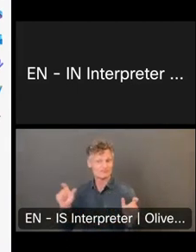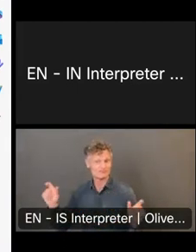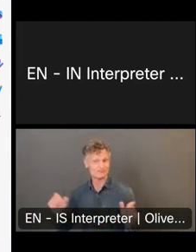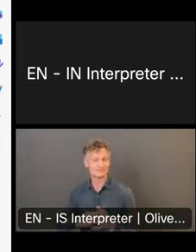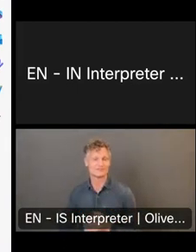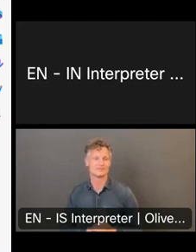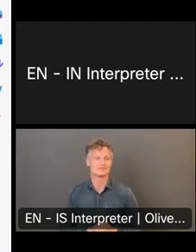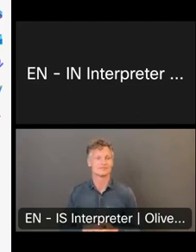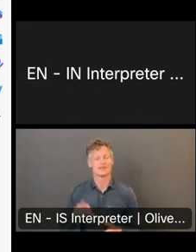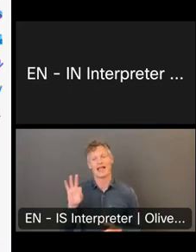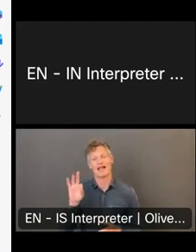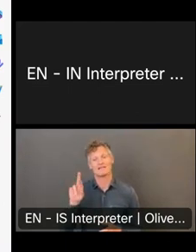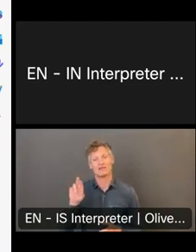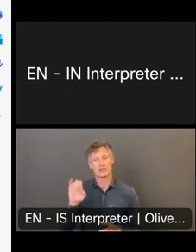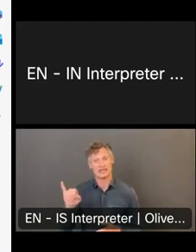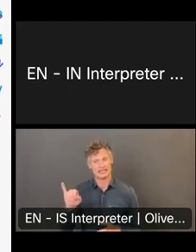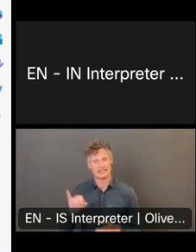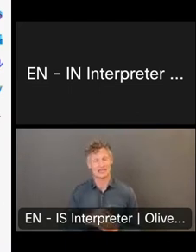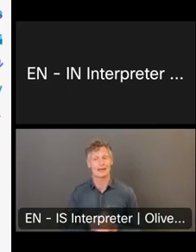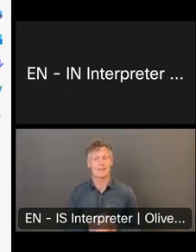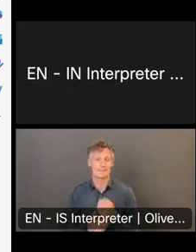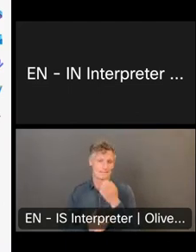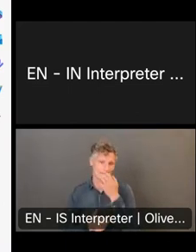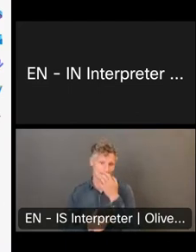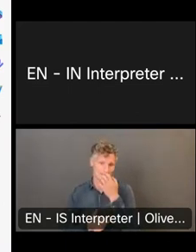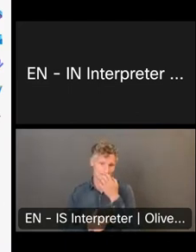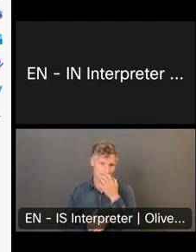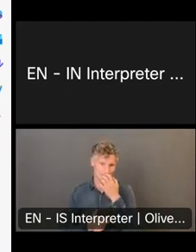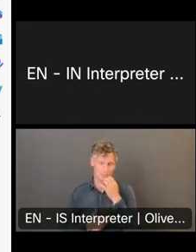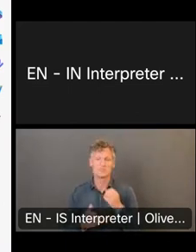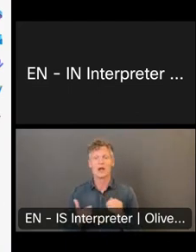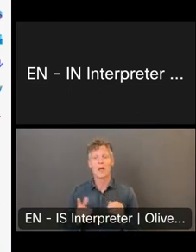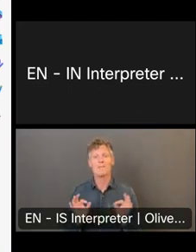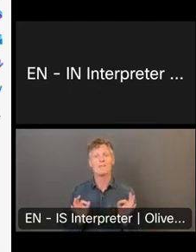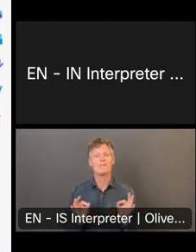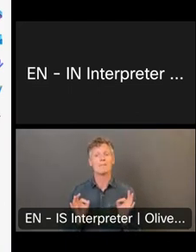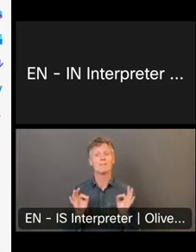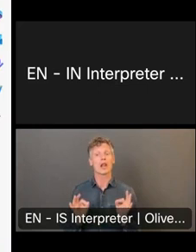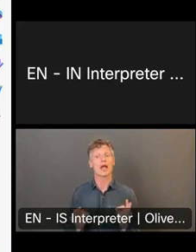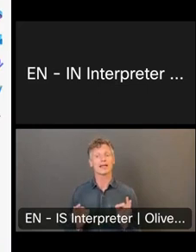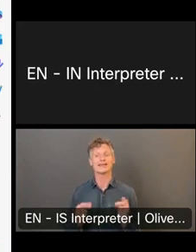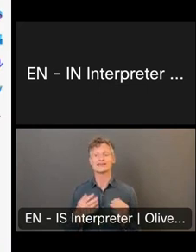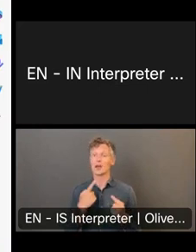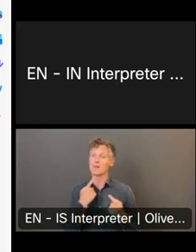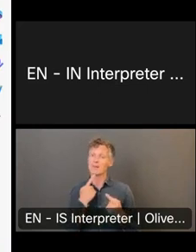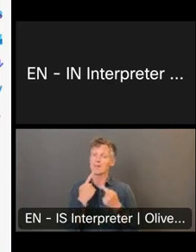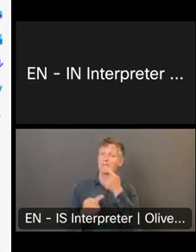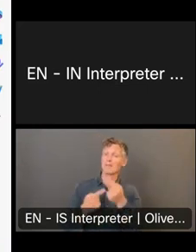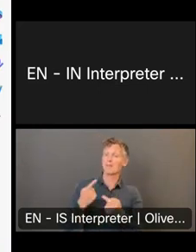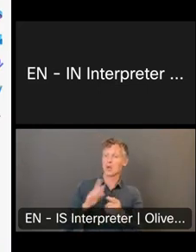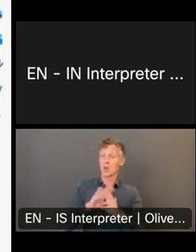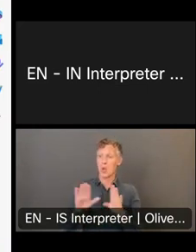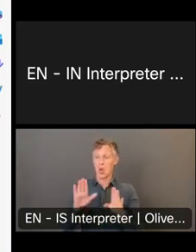Frey, euphemism and politeness were seen as passive manifestations of the besoin d'expressivité